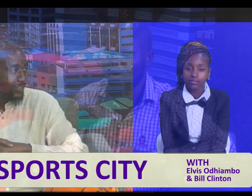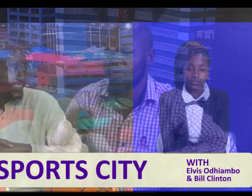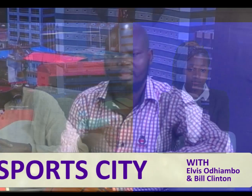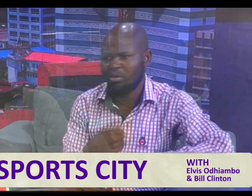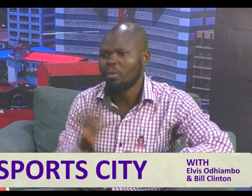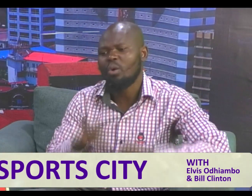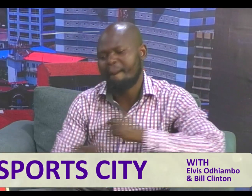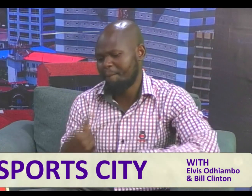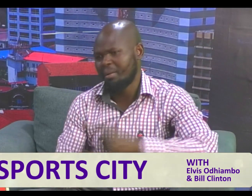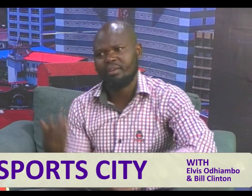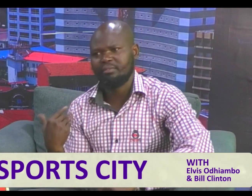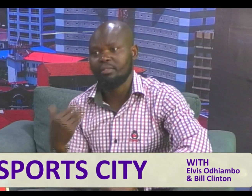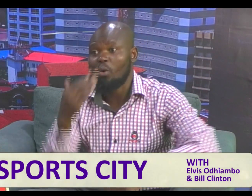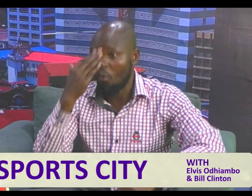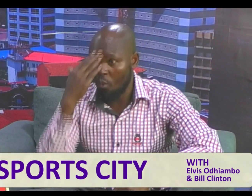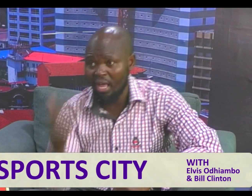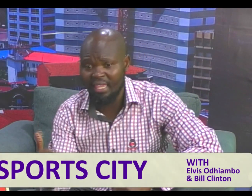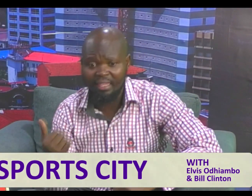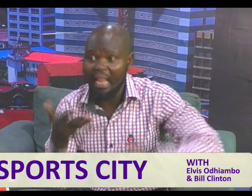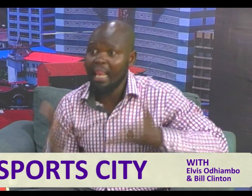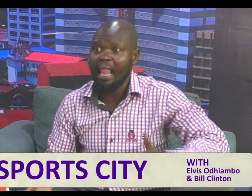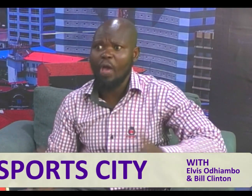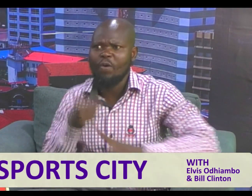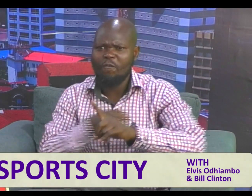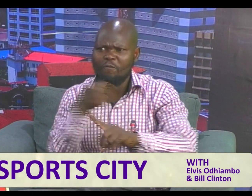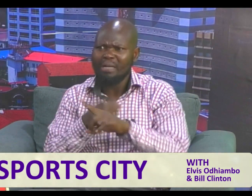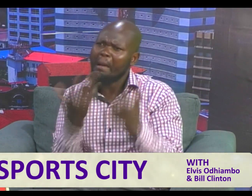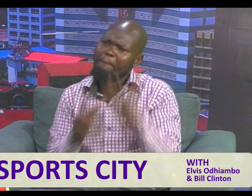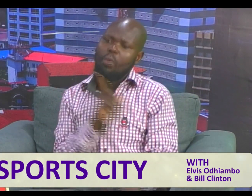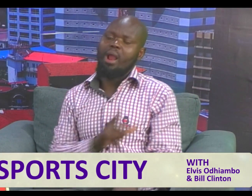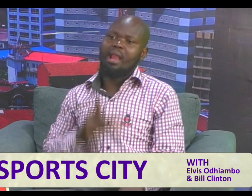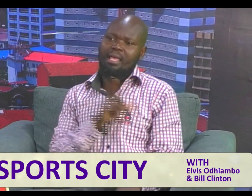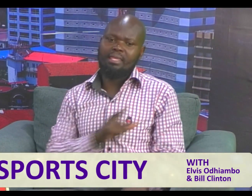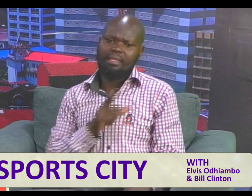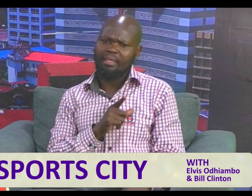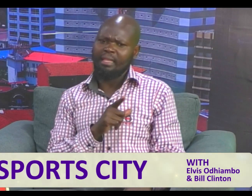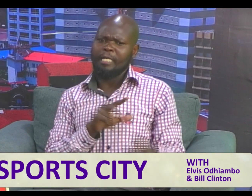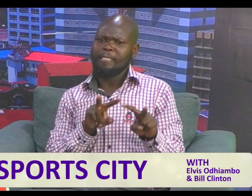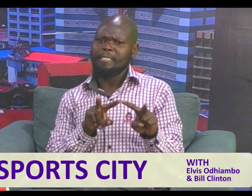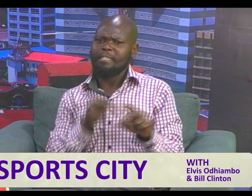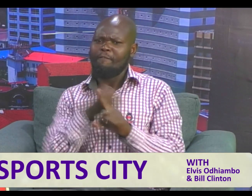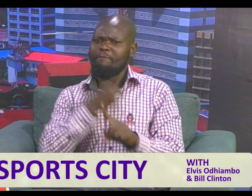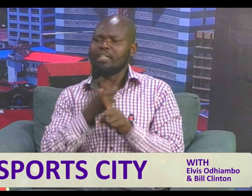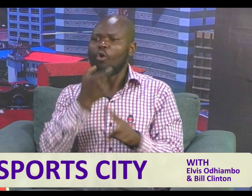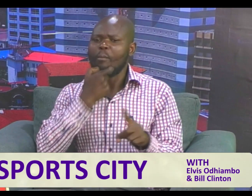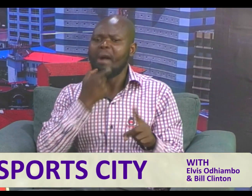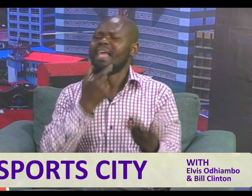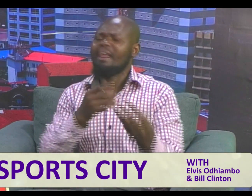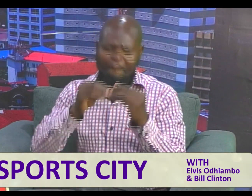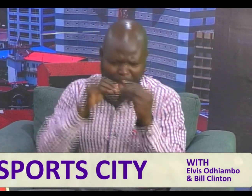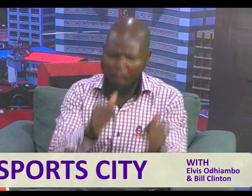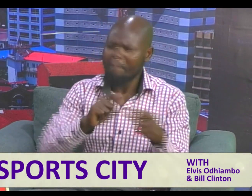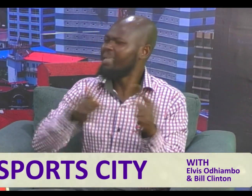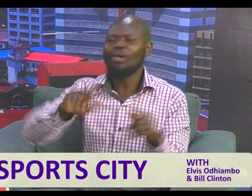I feel that it's very much impossible for KCB to come back to their winning ways. Right. Because for them, I feel they're just